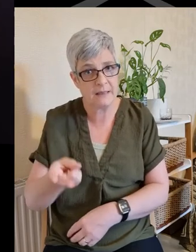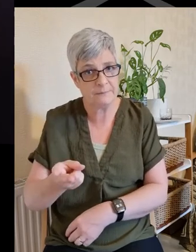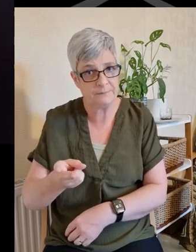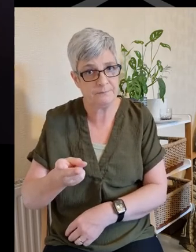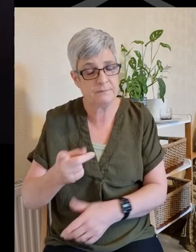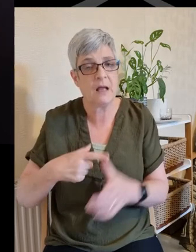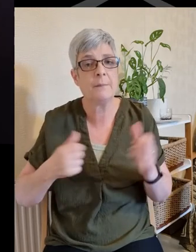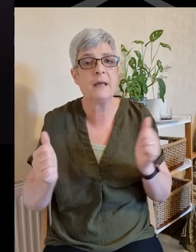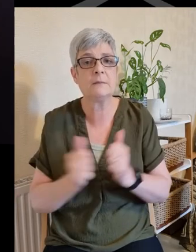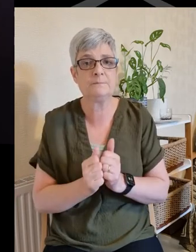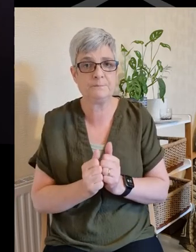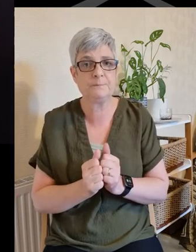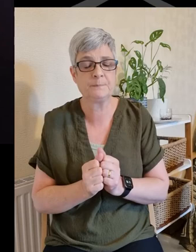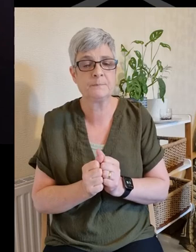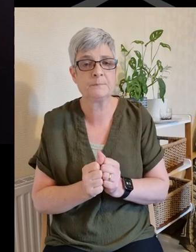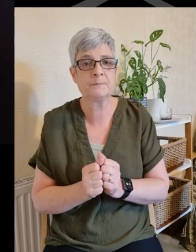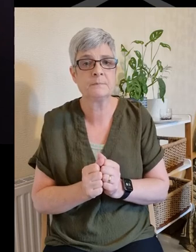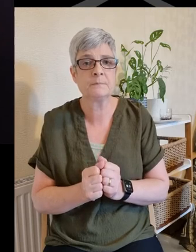Amen.